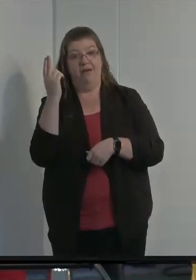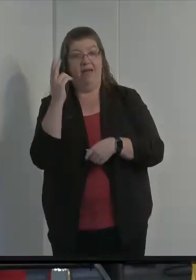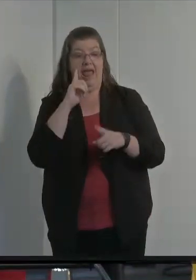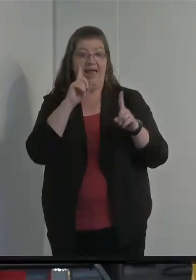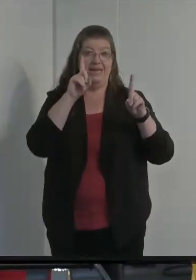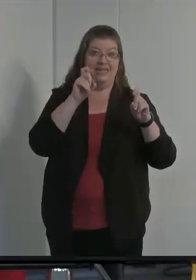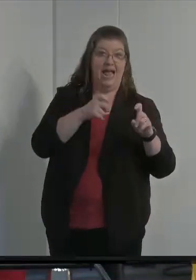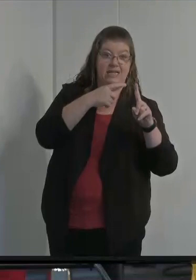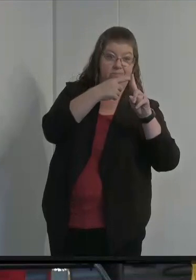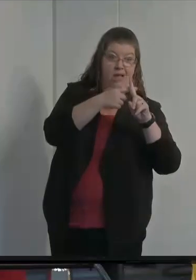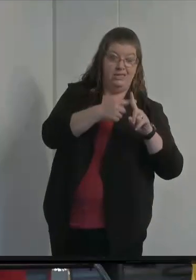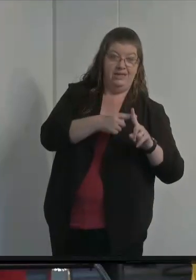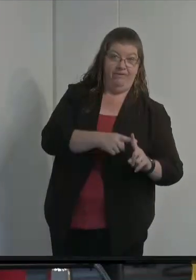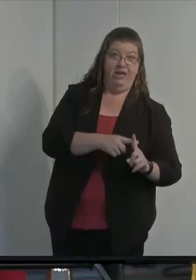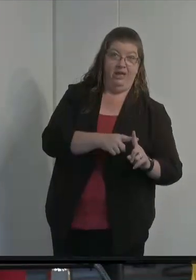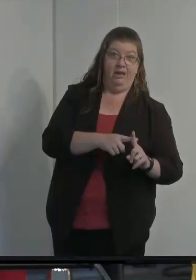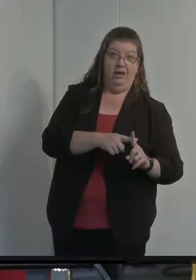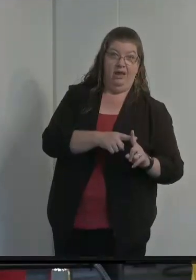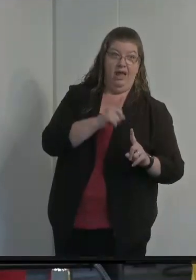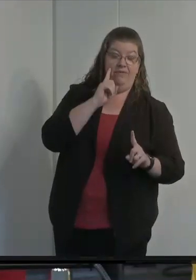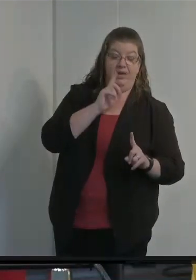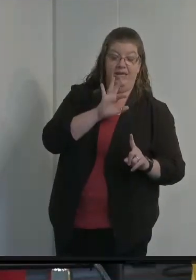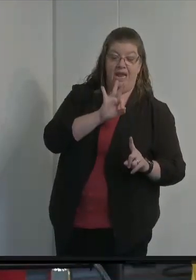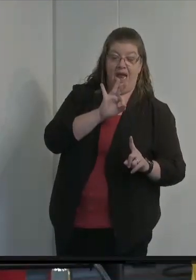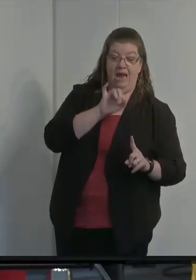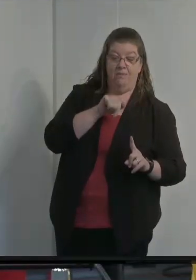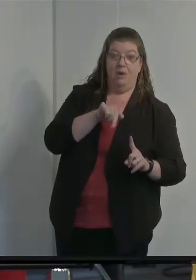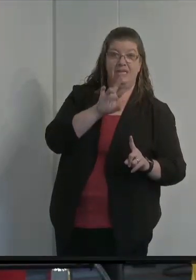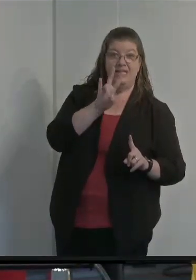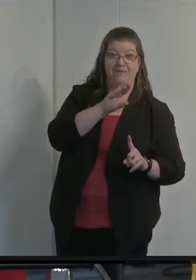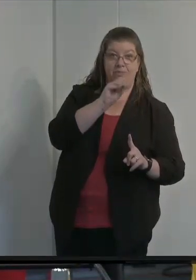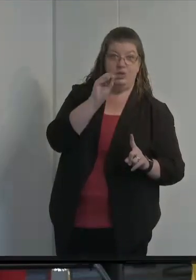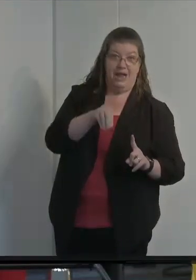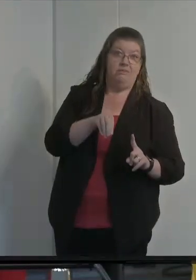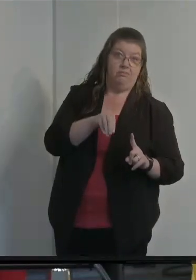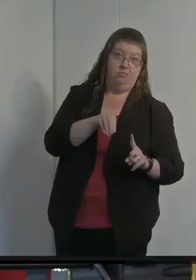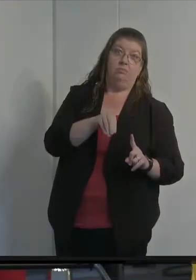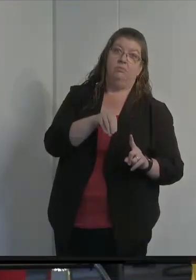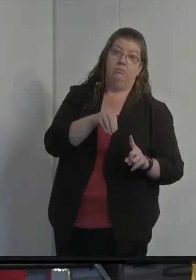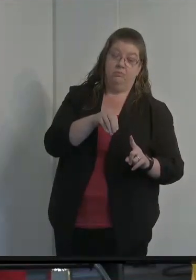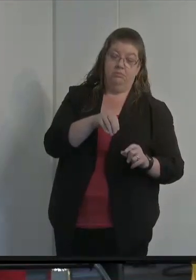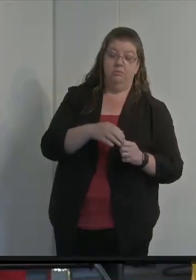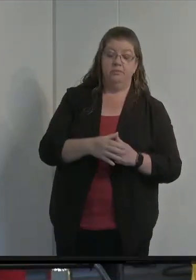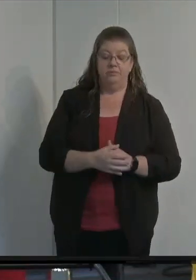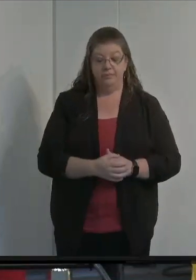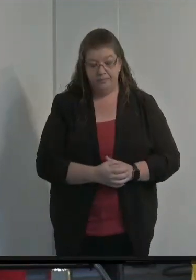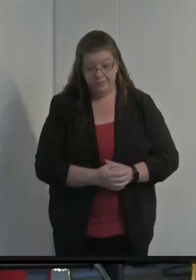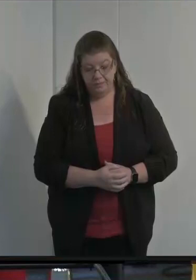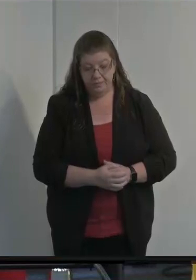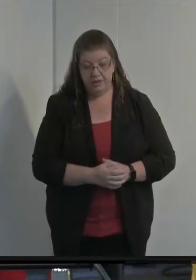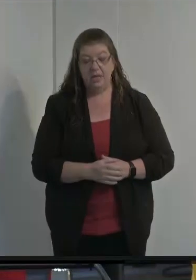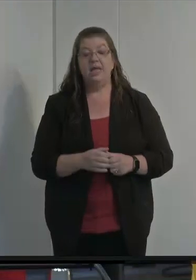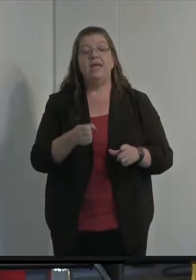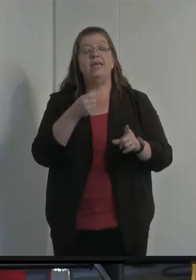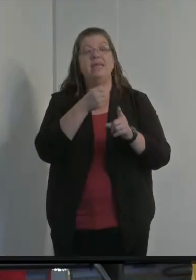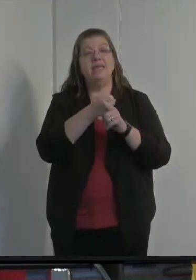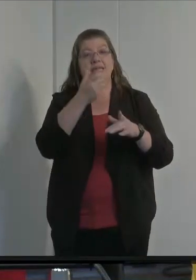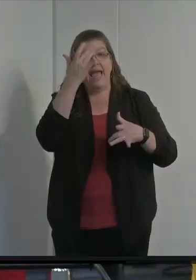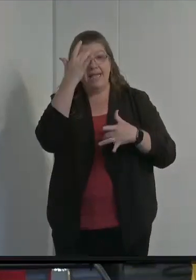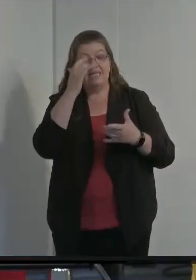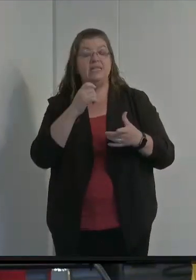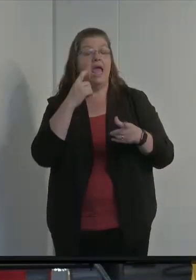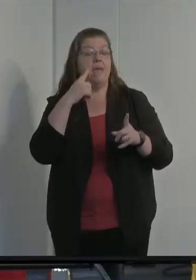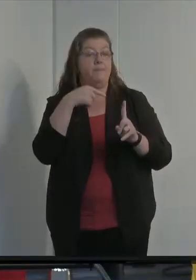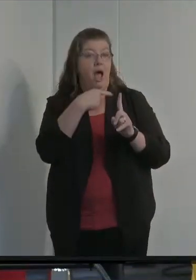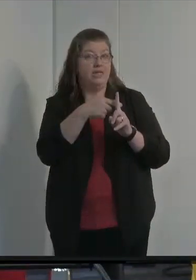testing positivity rate of 9.7%. Our increase in cases and